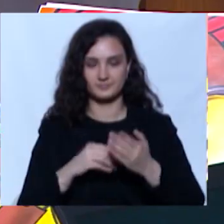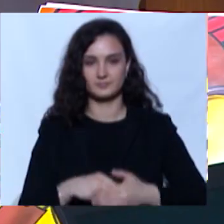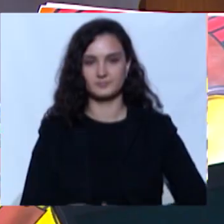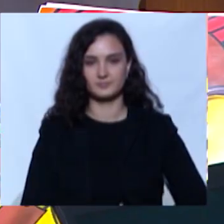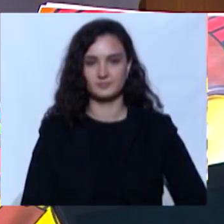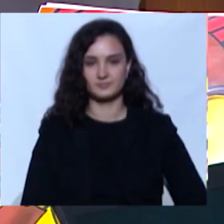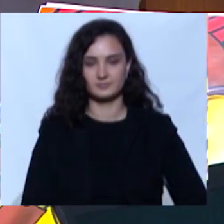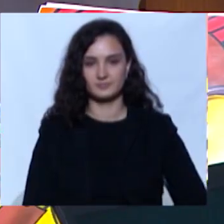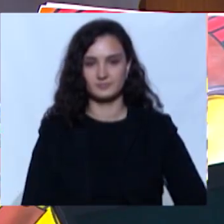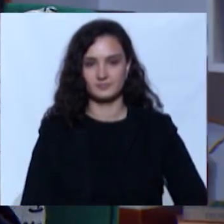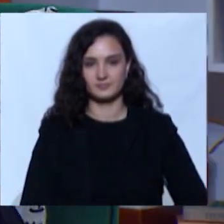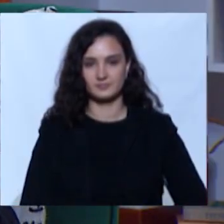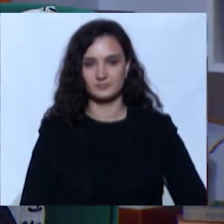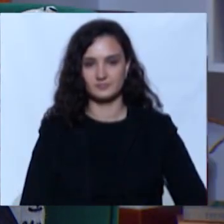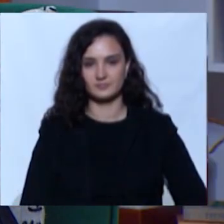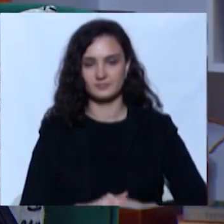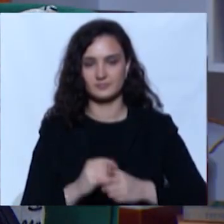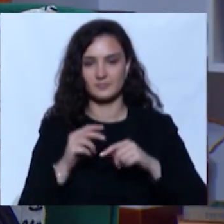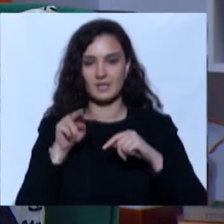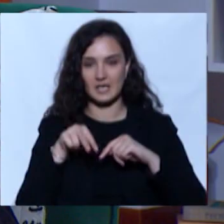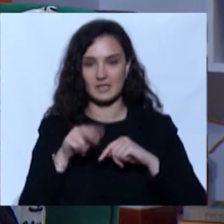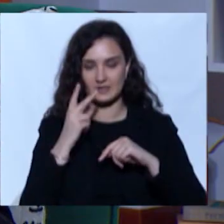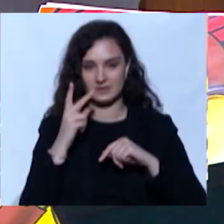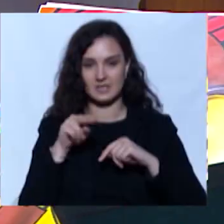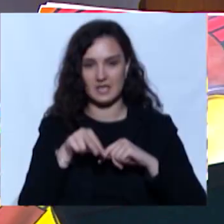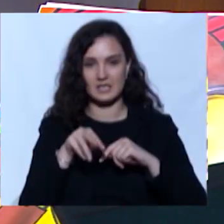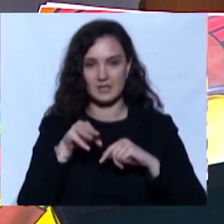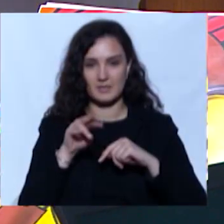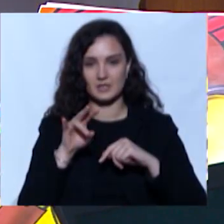enough room? Look who's coming,